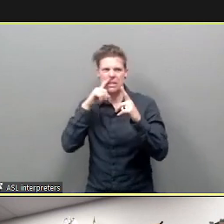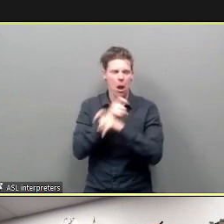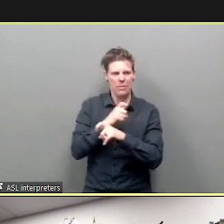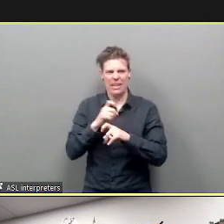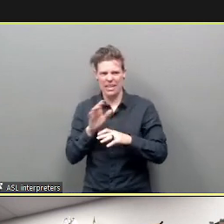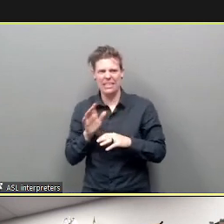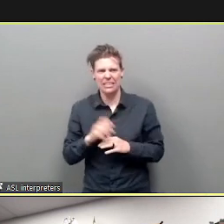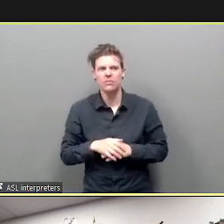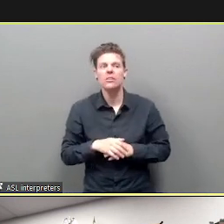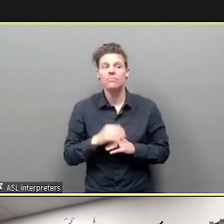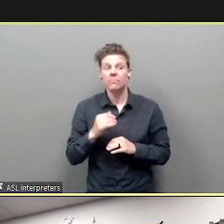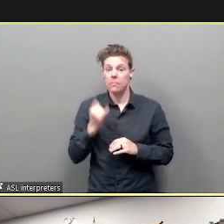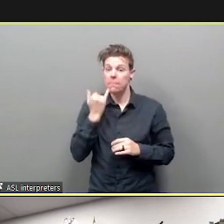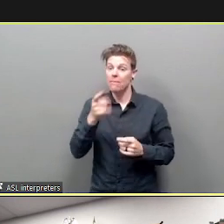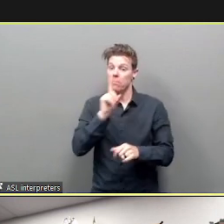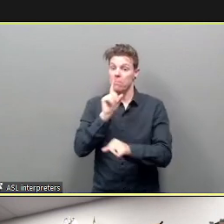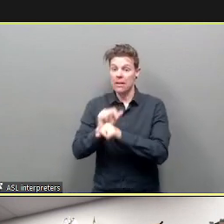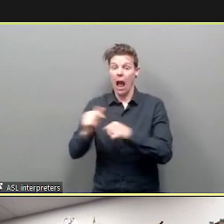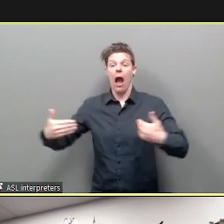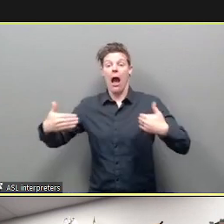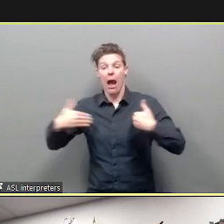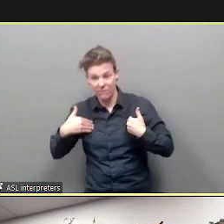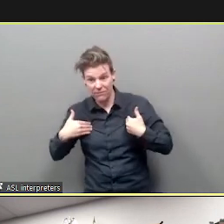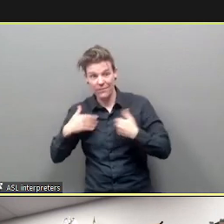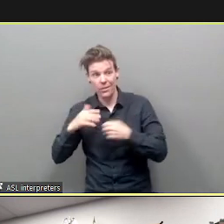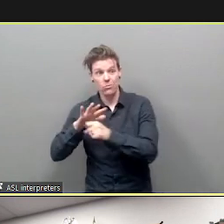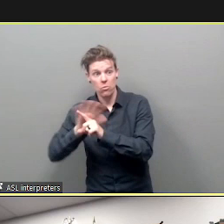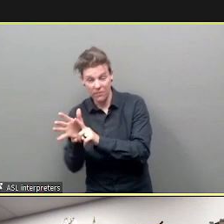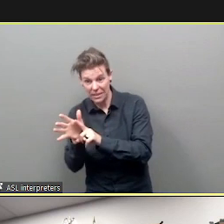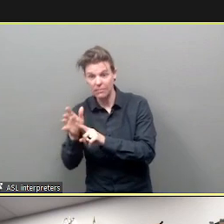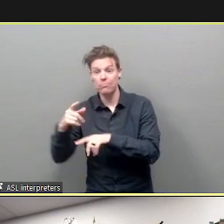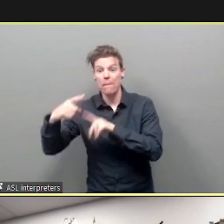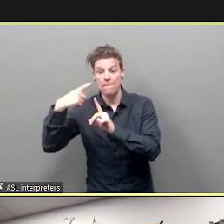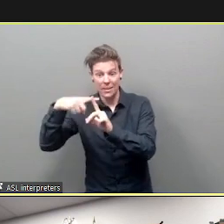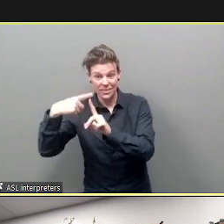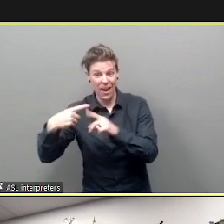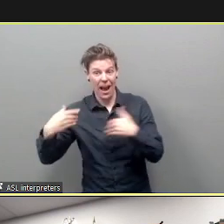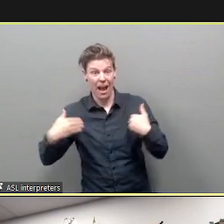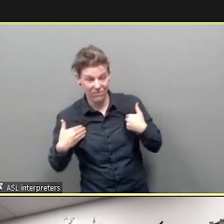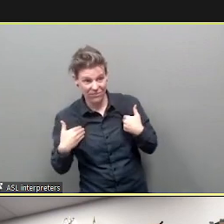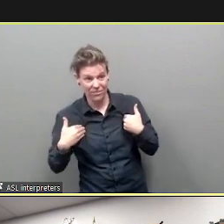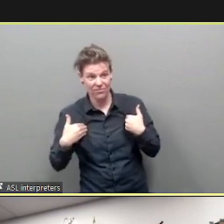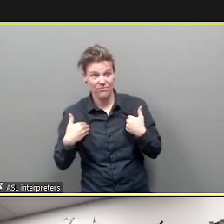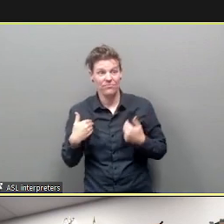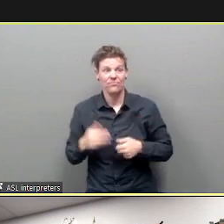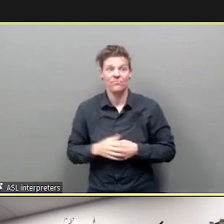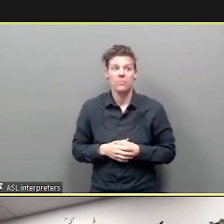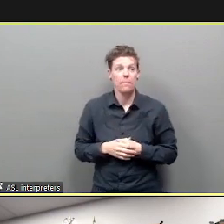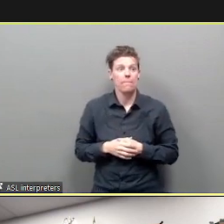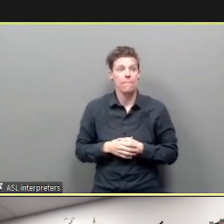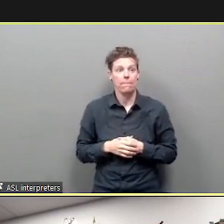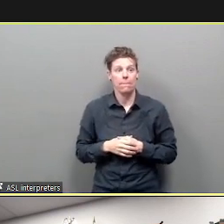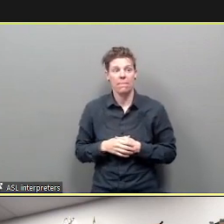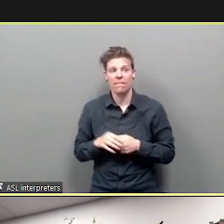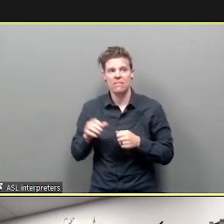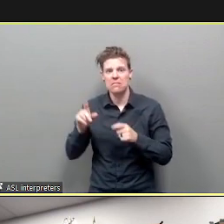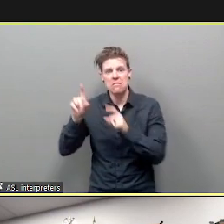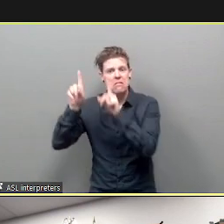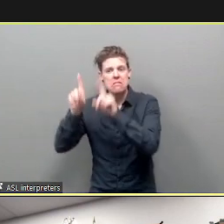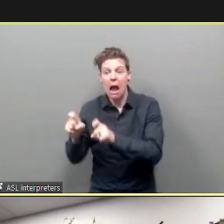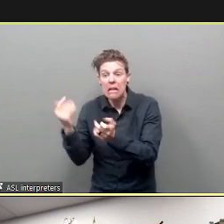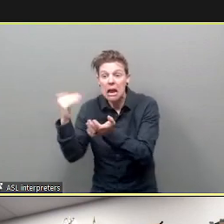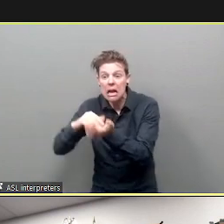test, if it's positive, there is absolutely no need to get any more tests. If the test is positive,